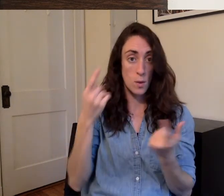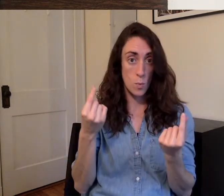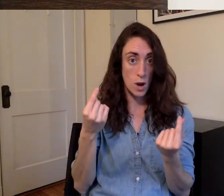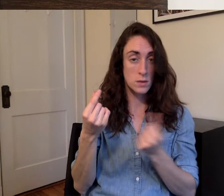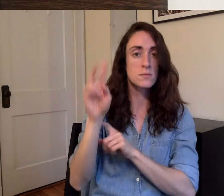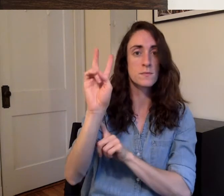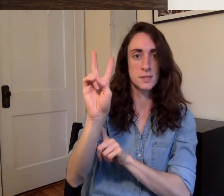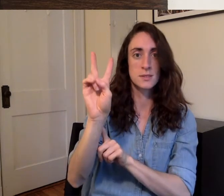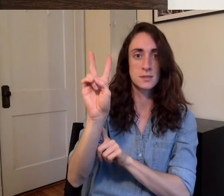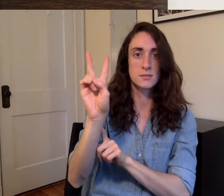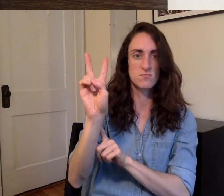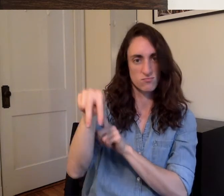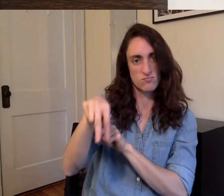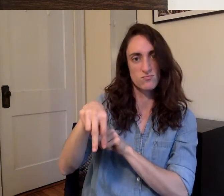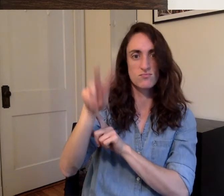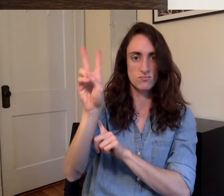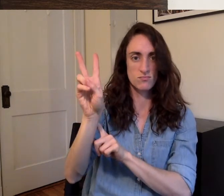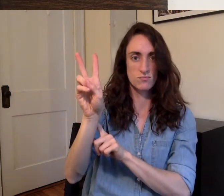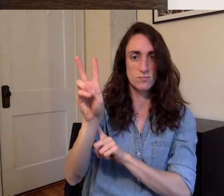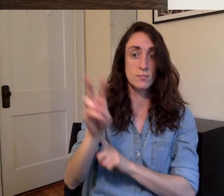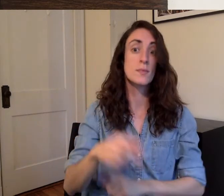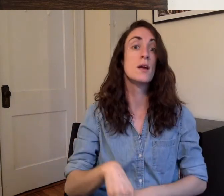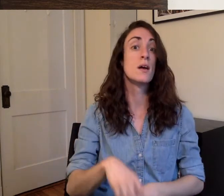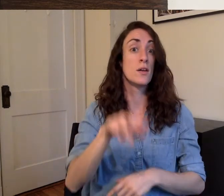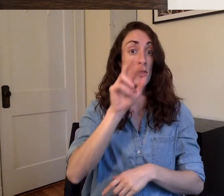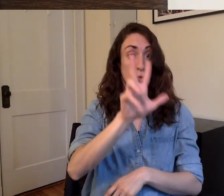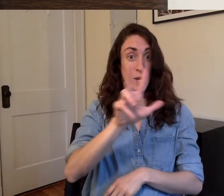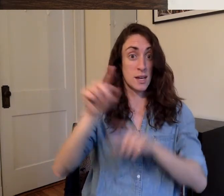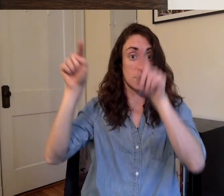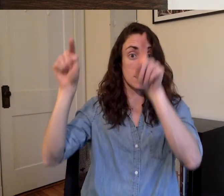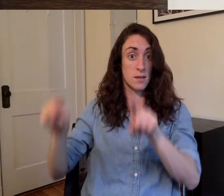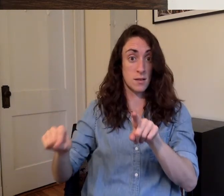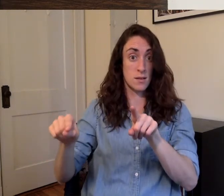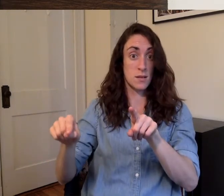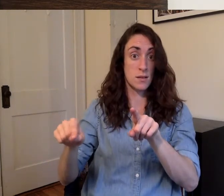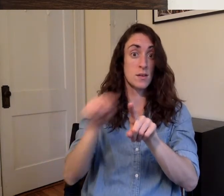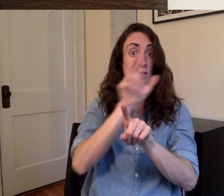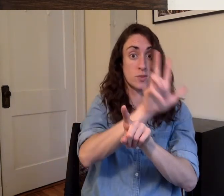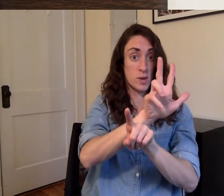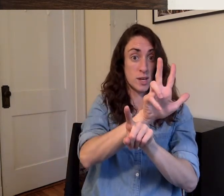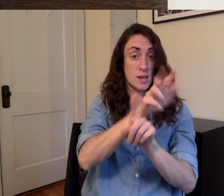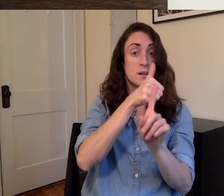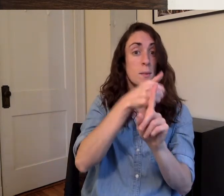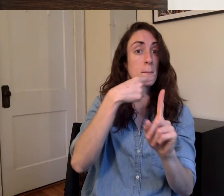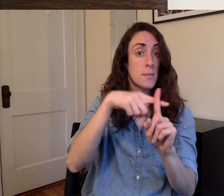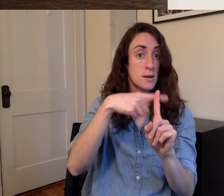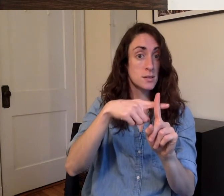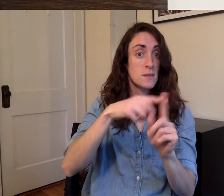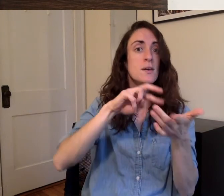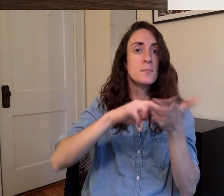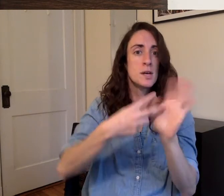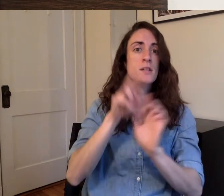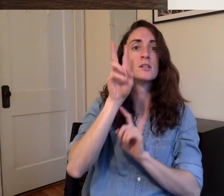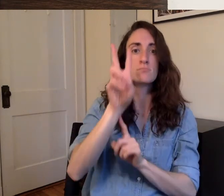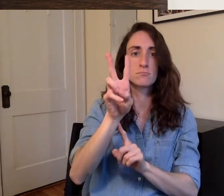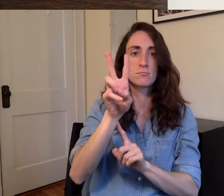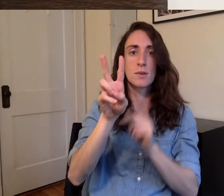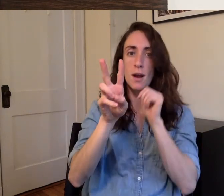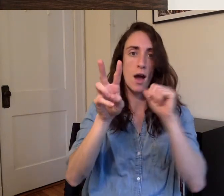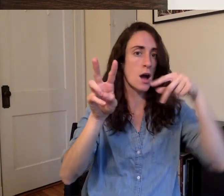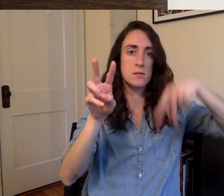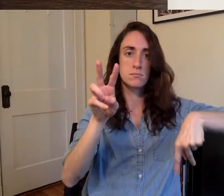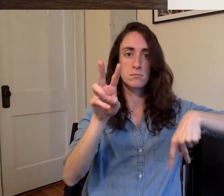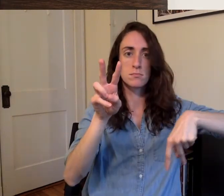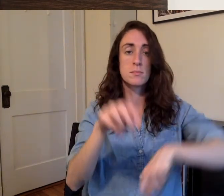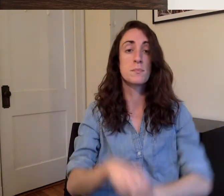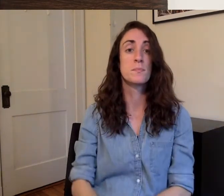Remember that an absolute value graph is in the shape of a V, either facing up or facing down. And so that coefficient of 3, because it's positive, tells us